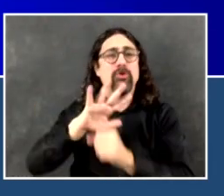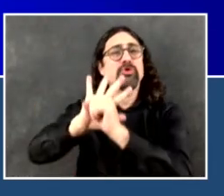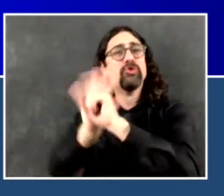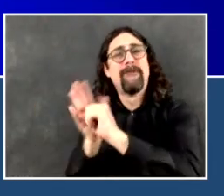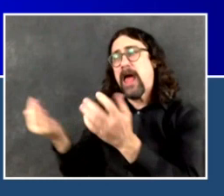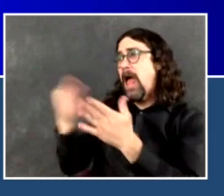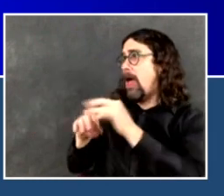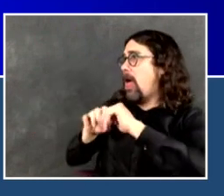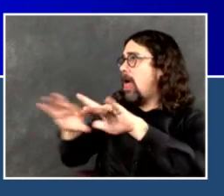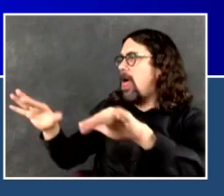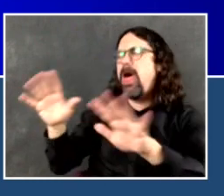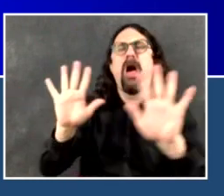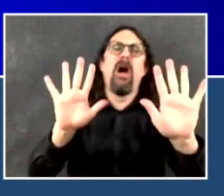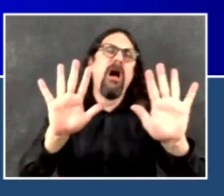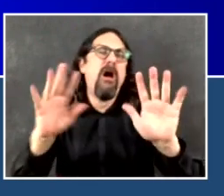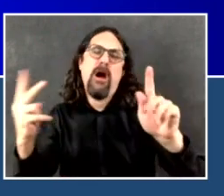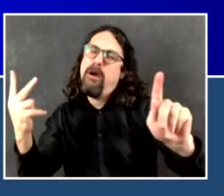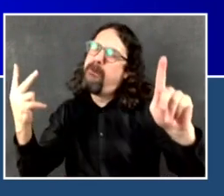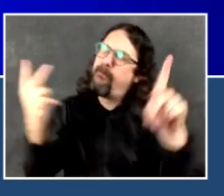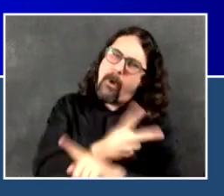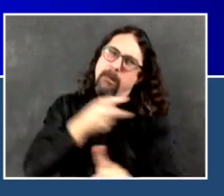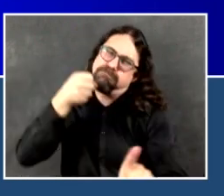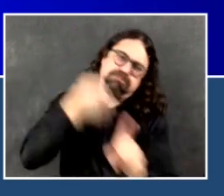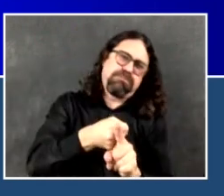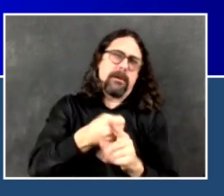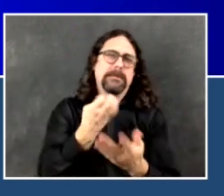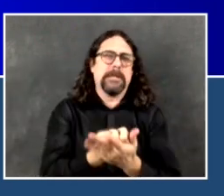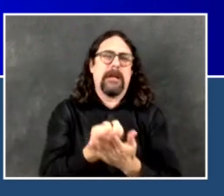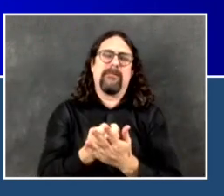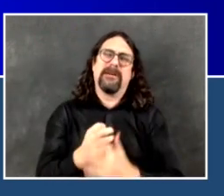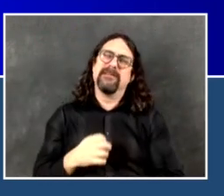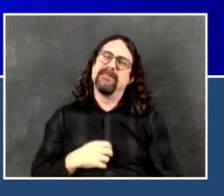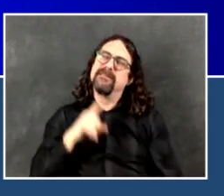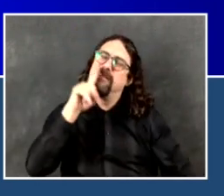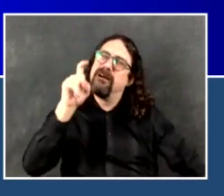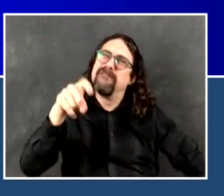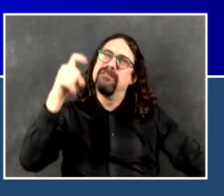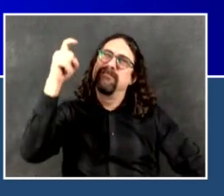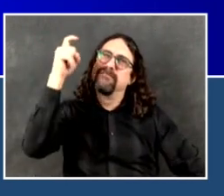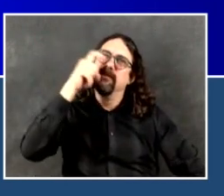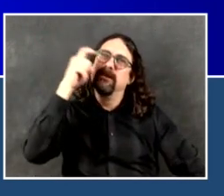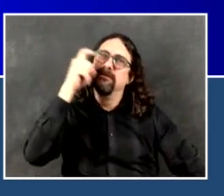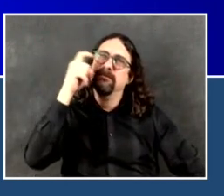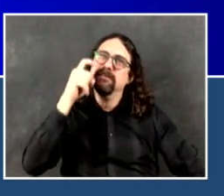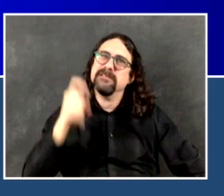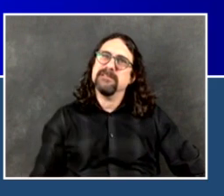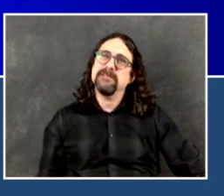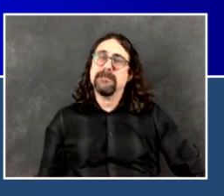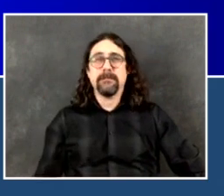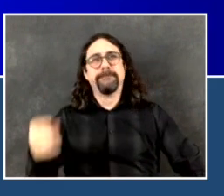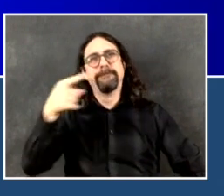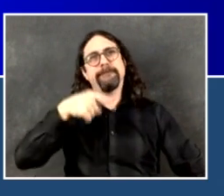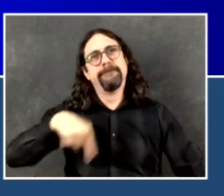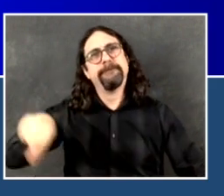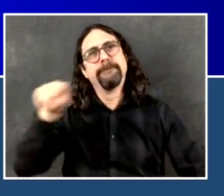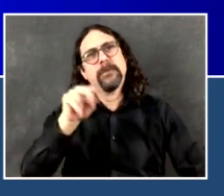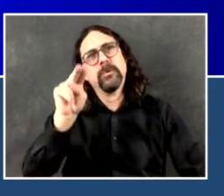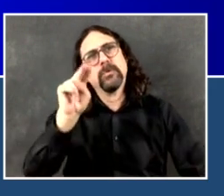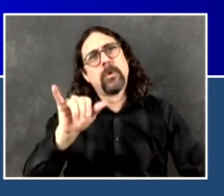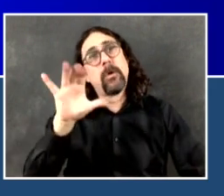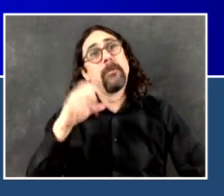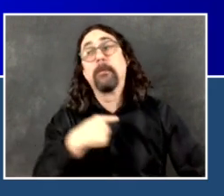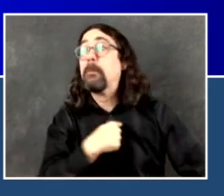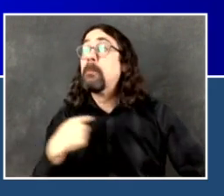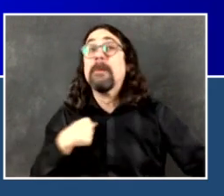New Yorkers, protecting our healthcare system so it can be there for all of us, making our moves when the